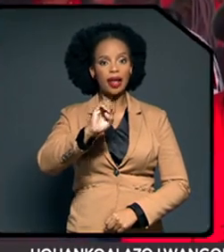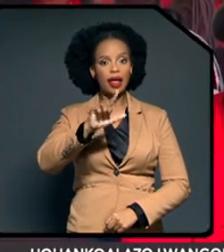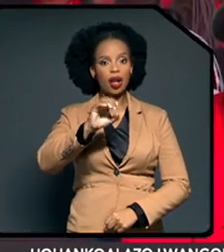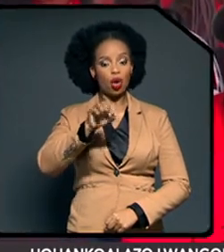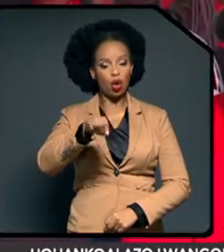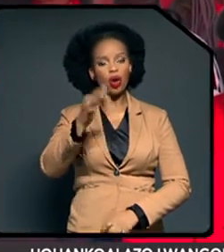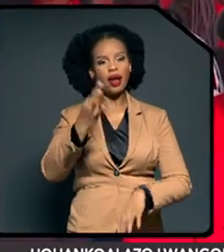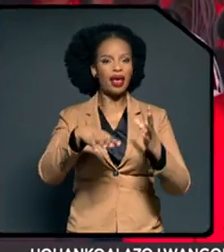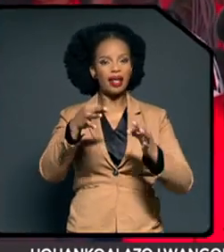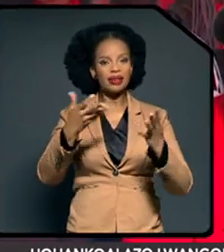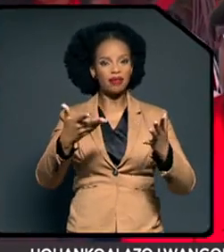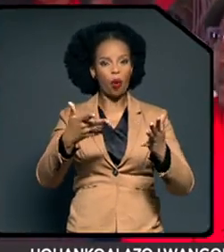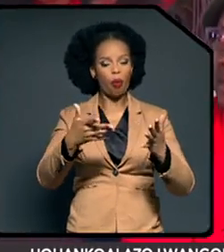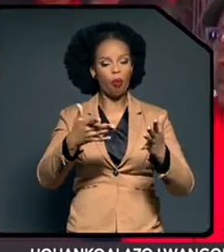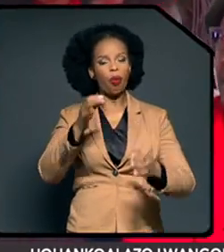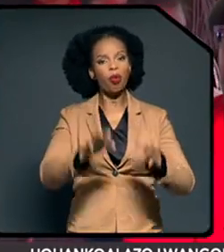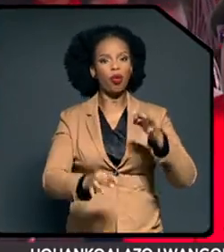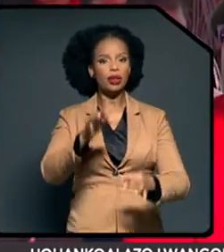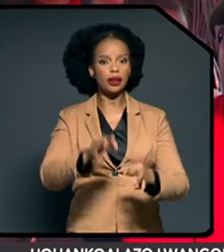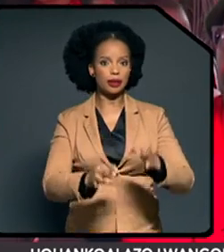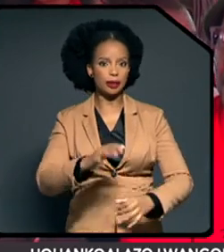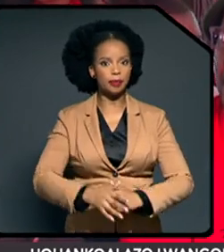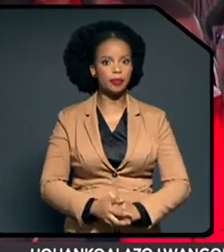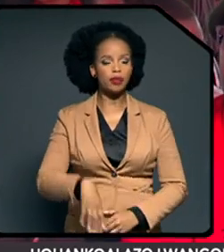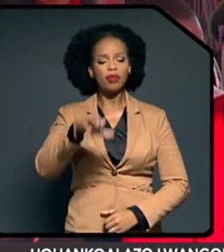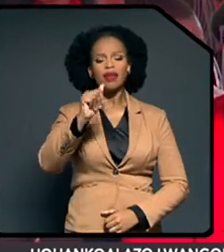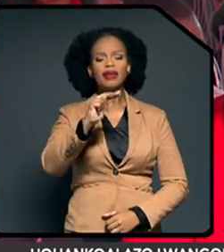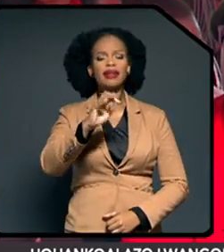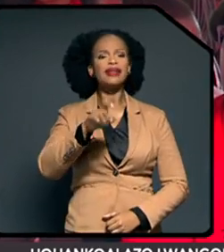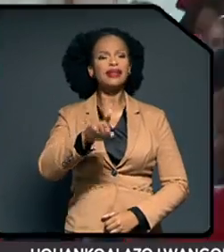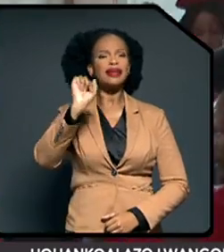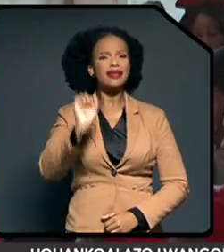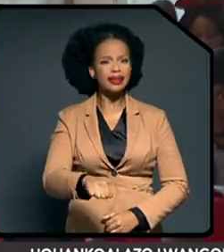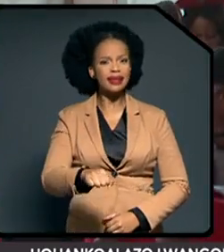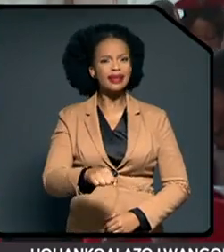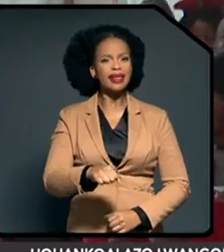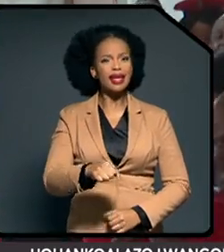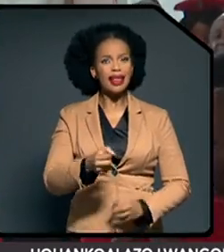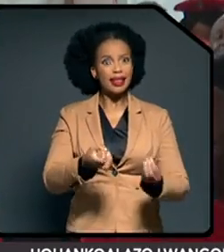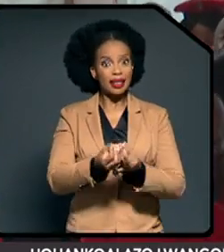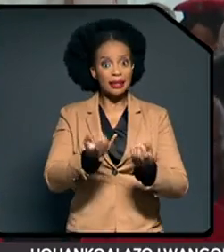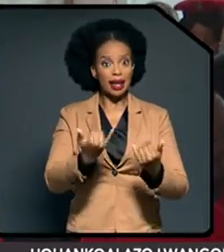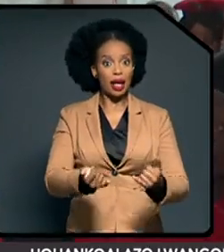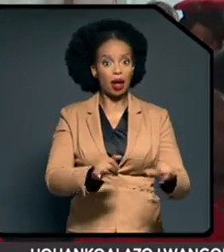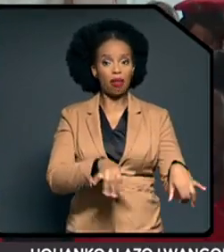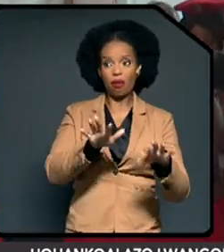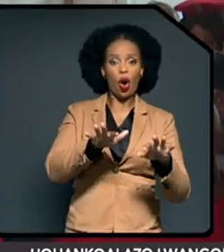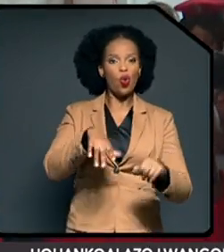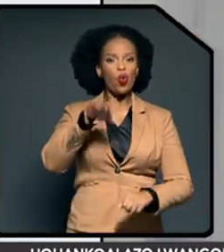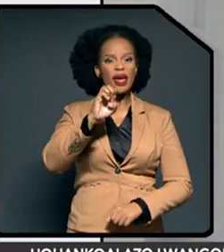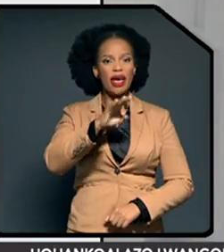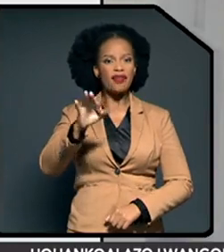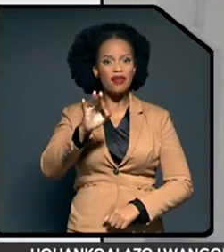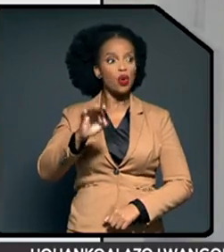as a party, even though it separate from the state, iyayothusa le nto bangaba i-EFF ifuna ukwenza